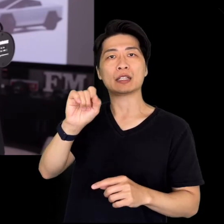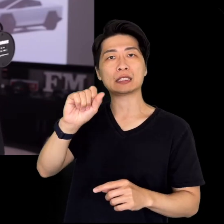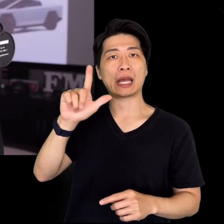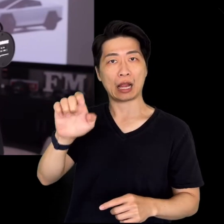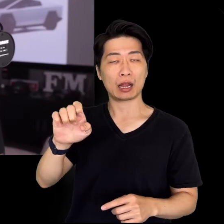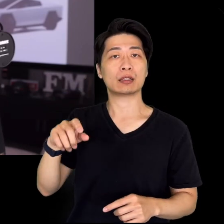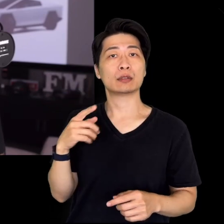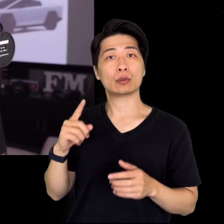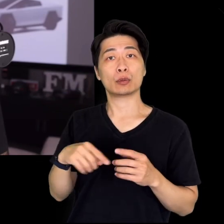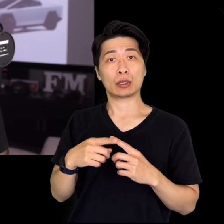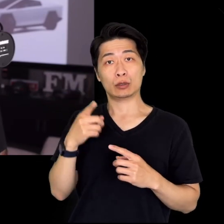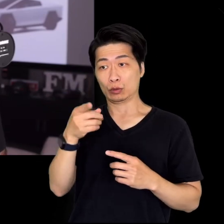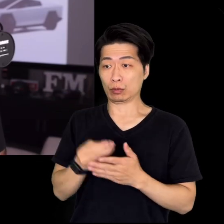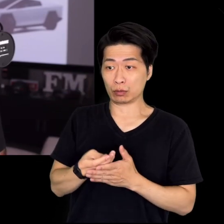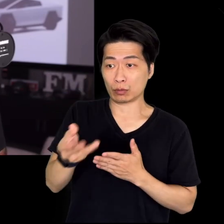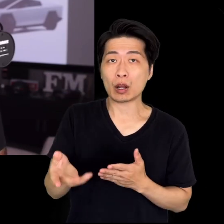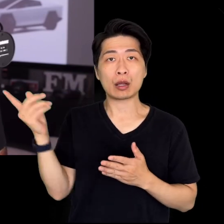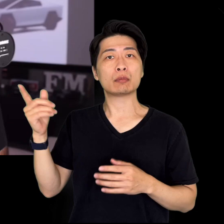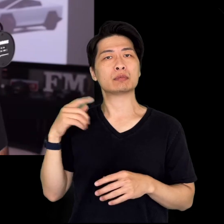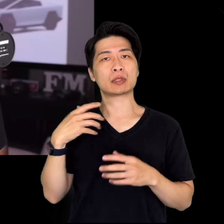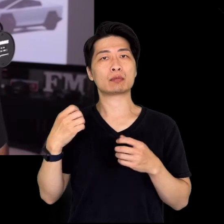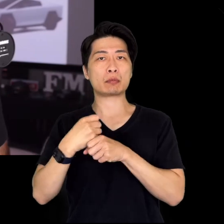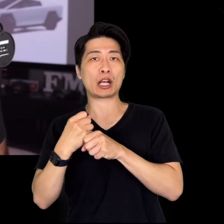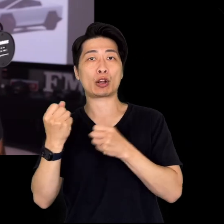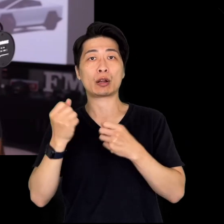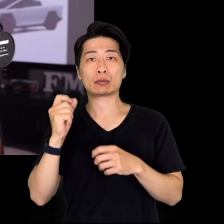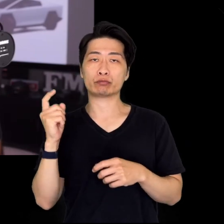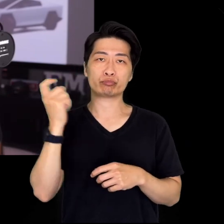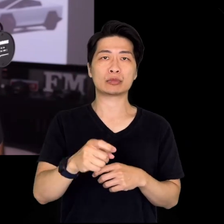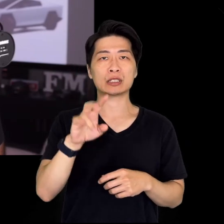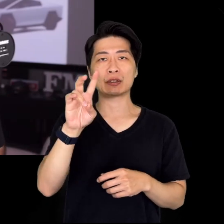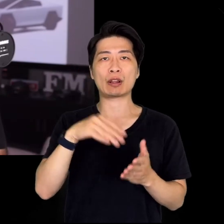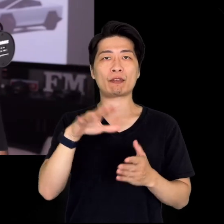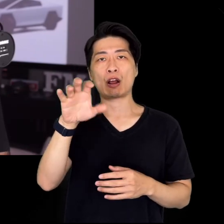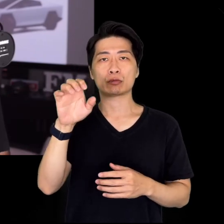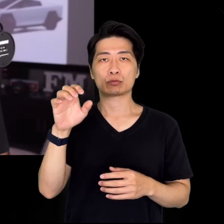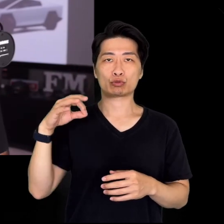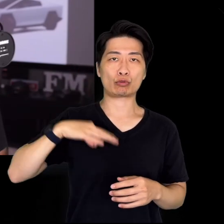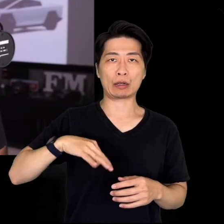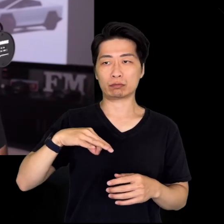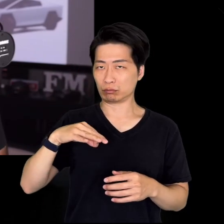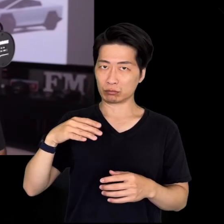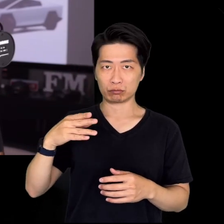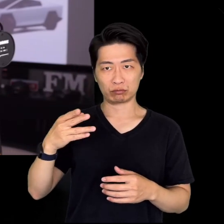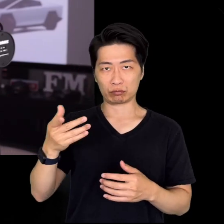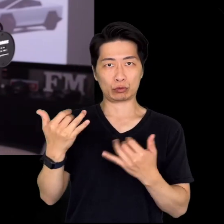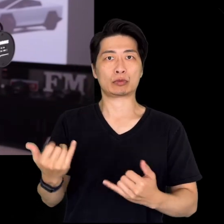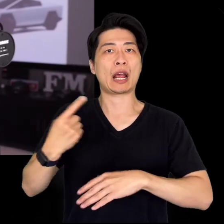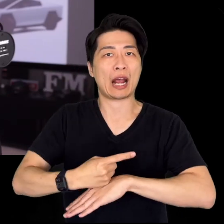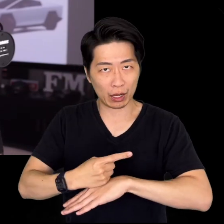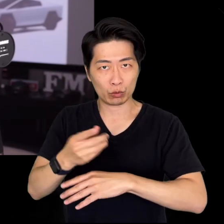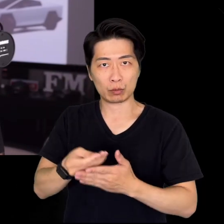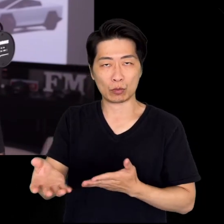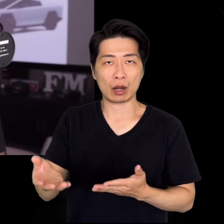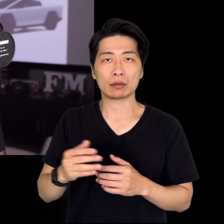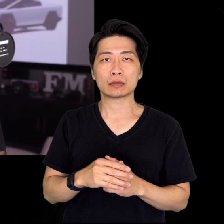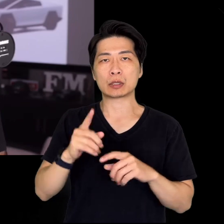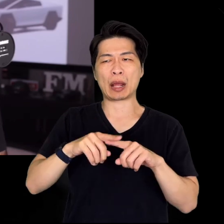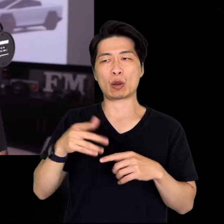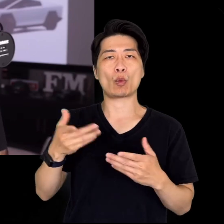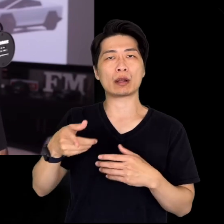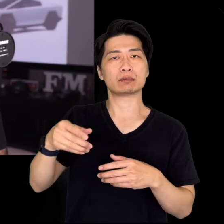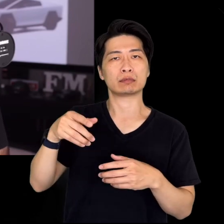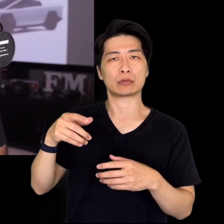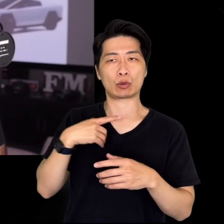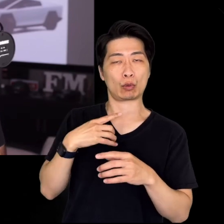electric vehicle, some manufacturers can give you up to $7,500 credit based on income requirements up front. And there's another